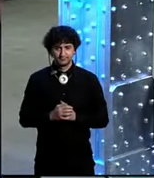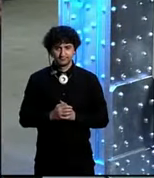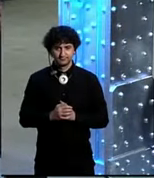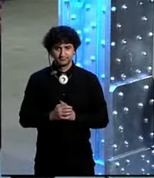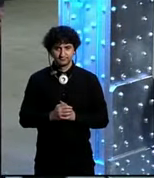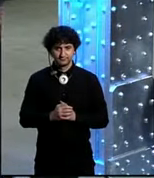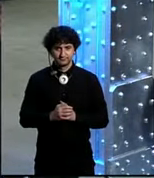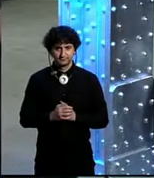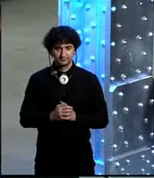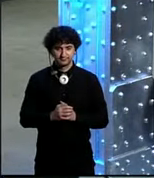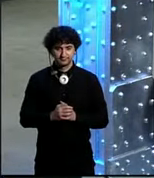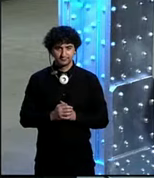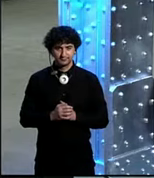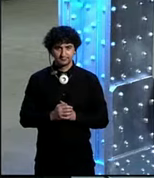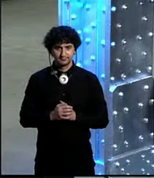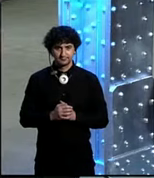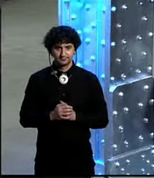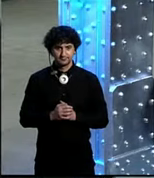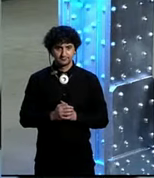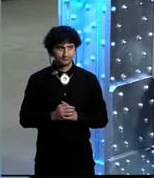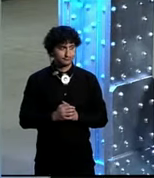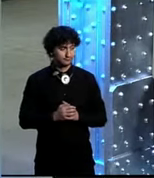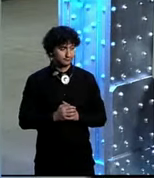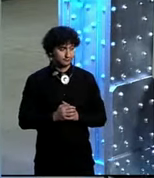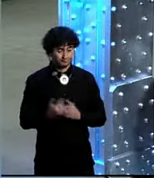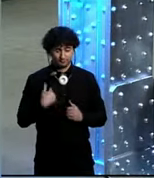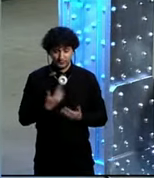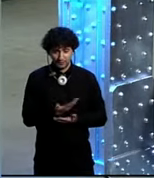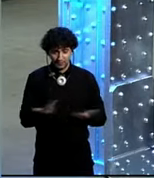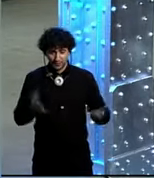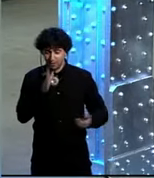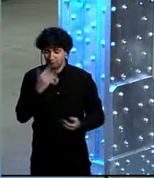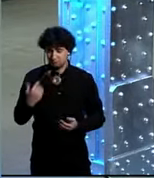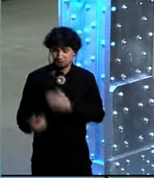I'm around today, so come tap me on the shoulder and say nice things to me.